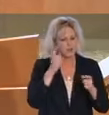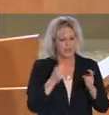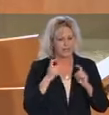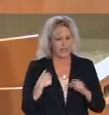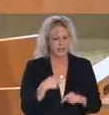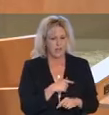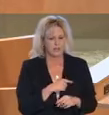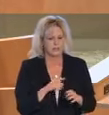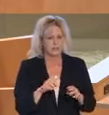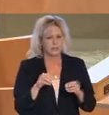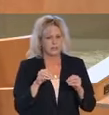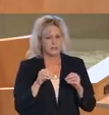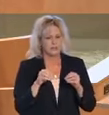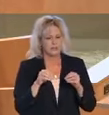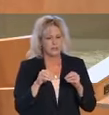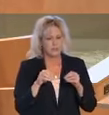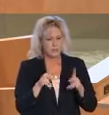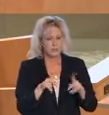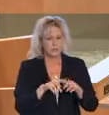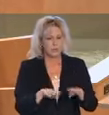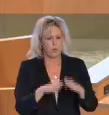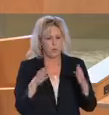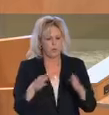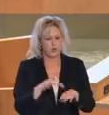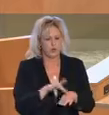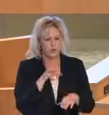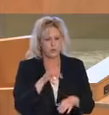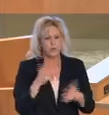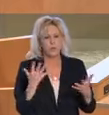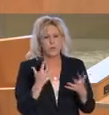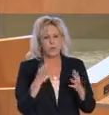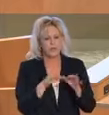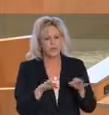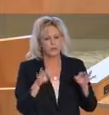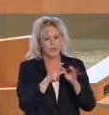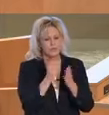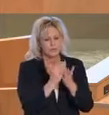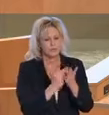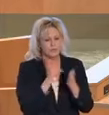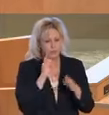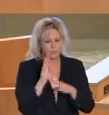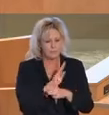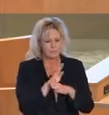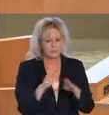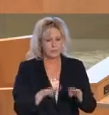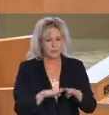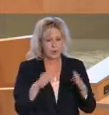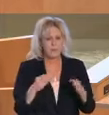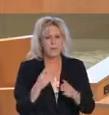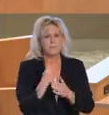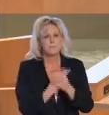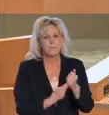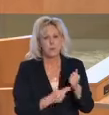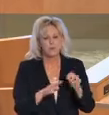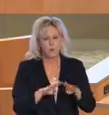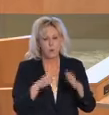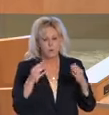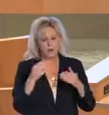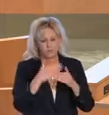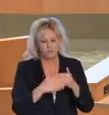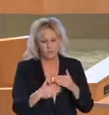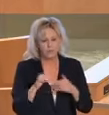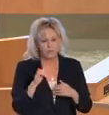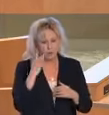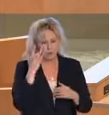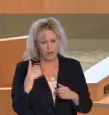us the opening for that earlier. So what is the criteria for business to be open, both for the ones that are open going forward? That's